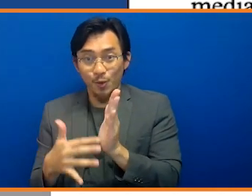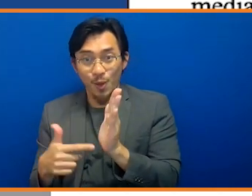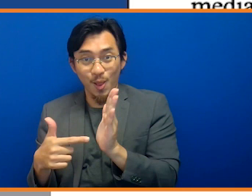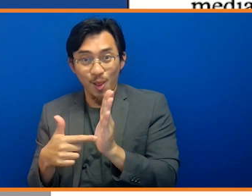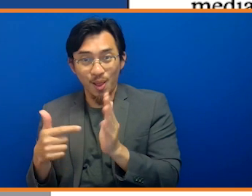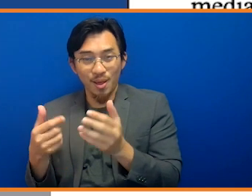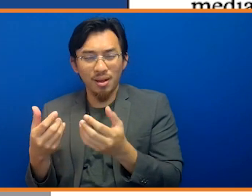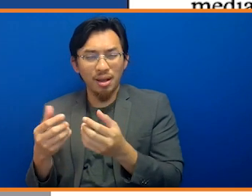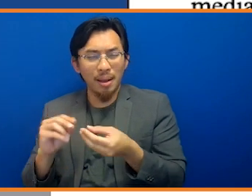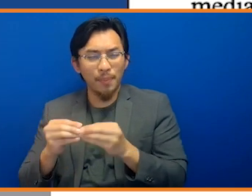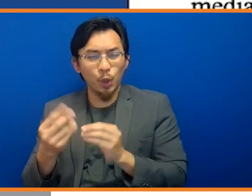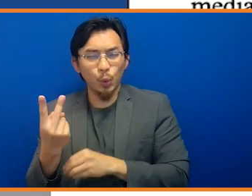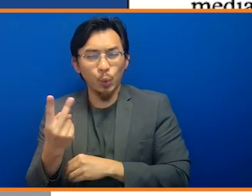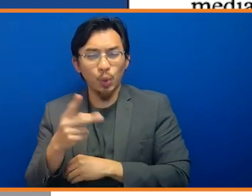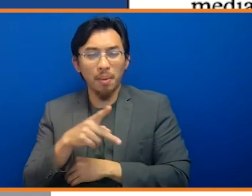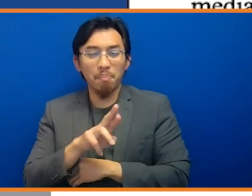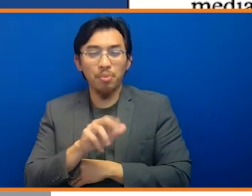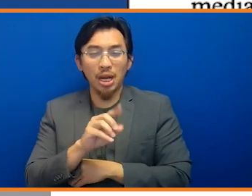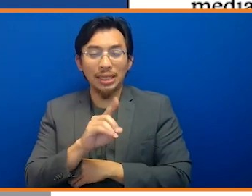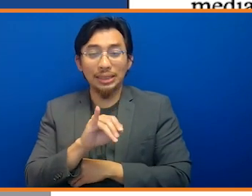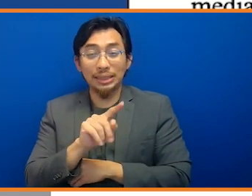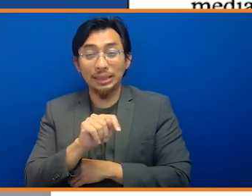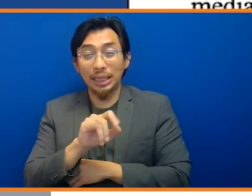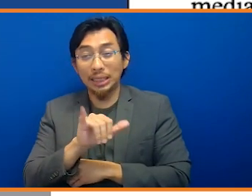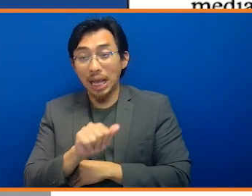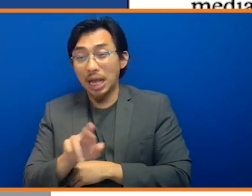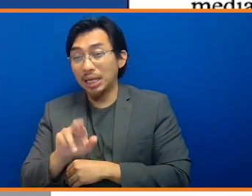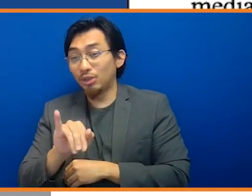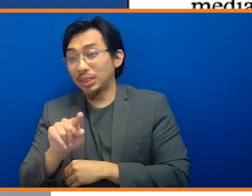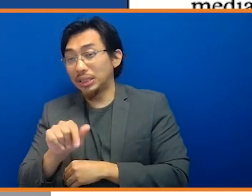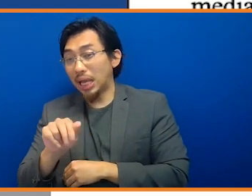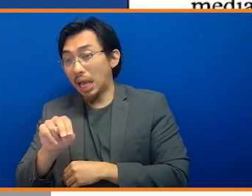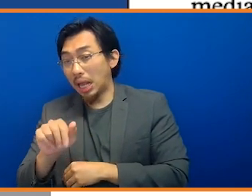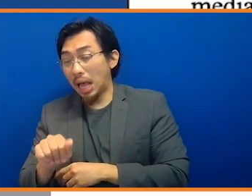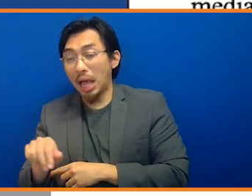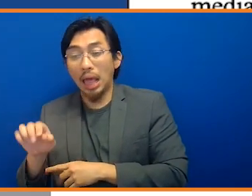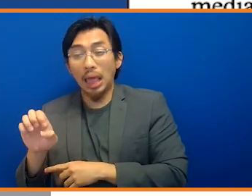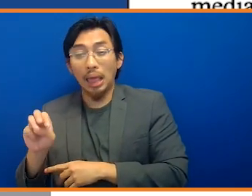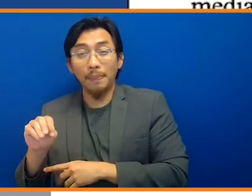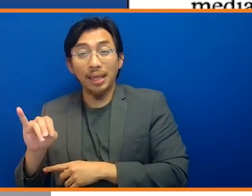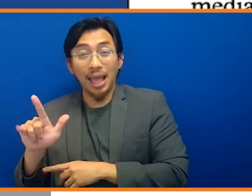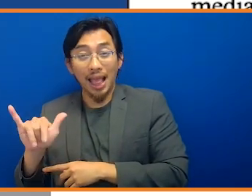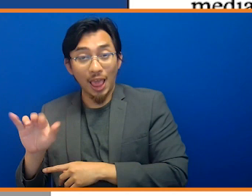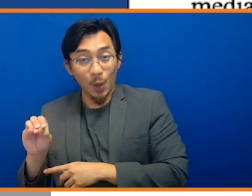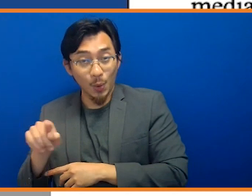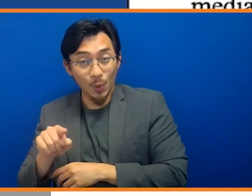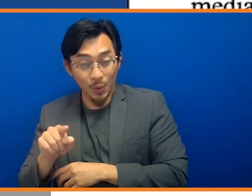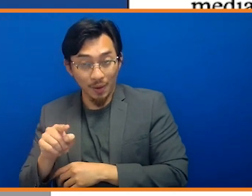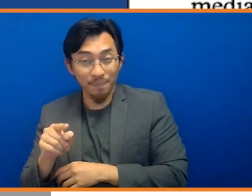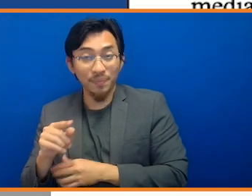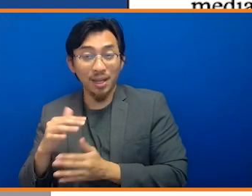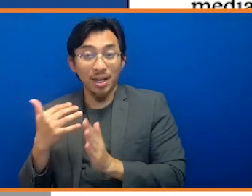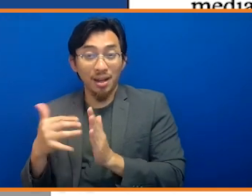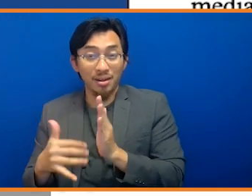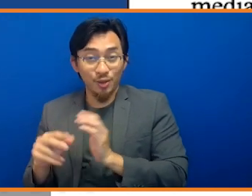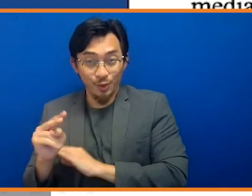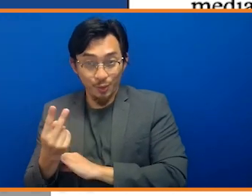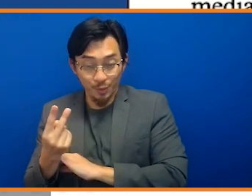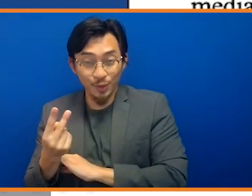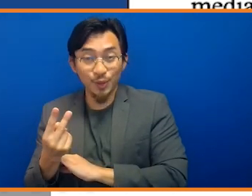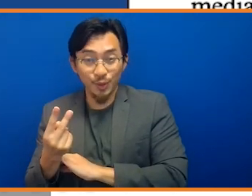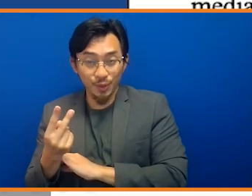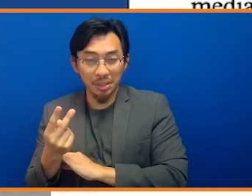number 2 with Dr. Praditya, Dr. Rizana, and Mr. Emilio.